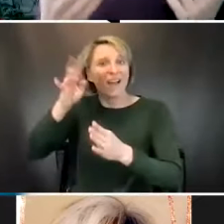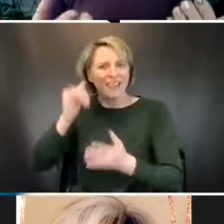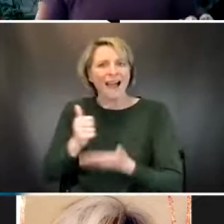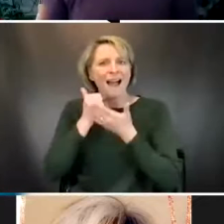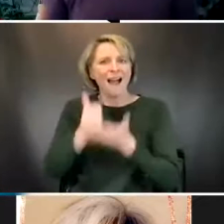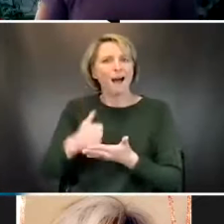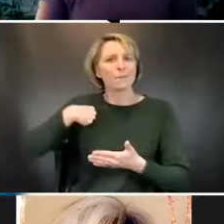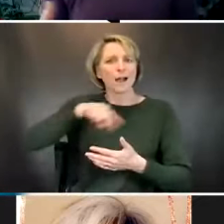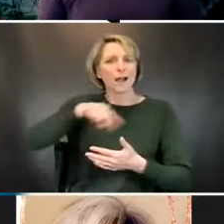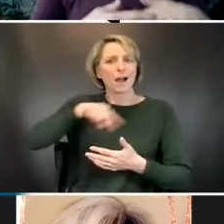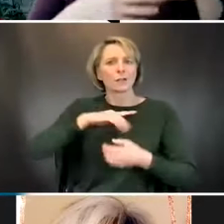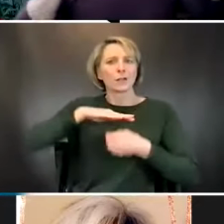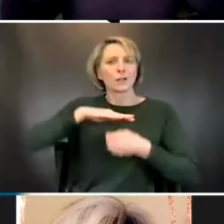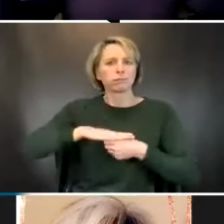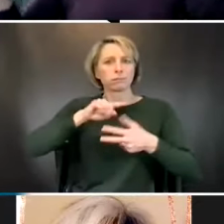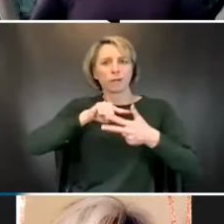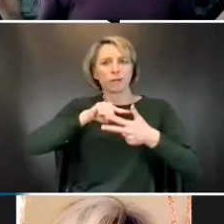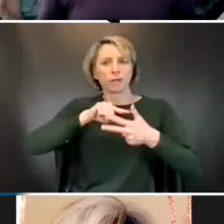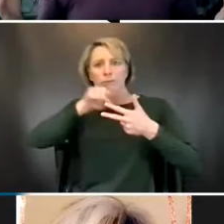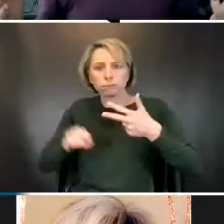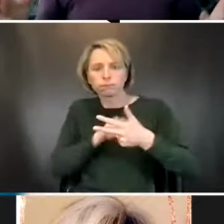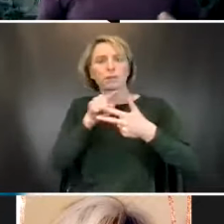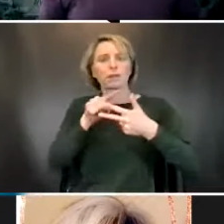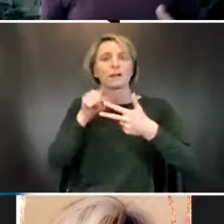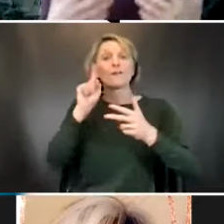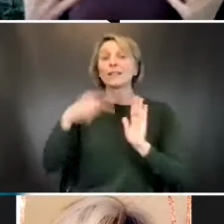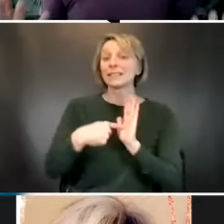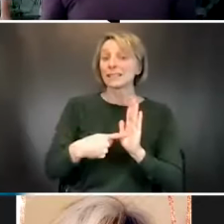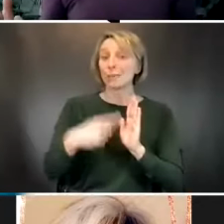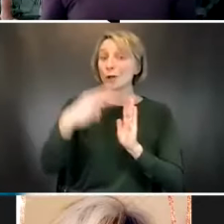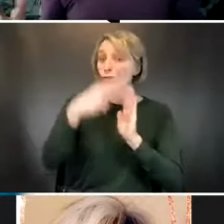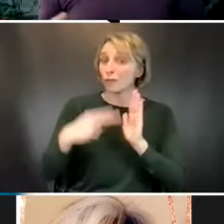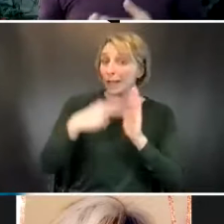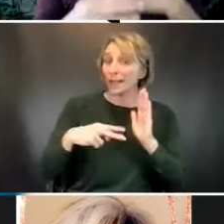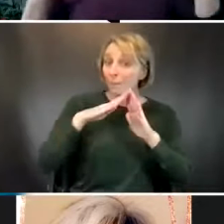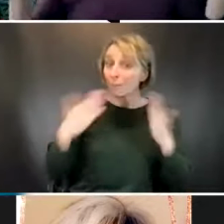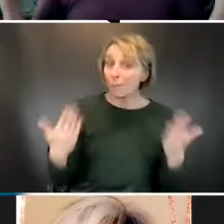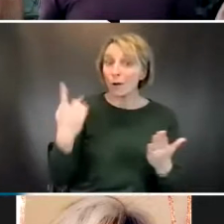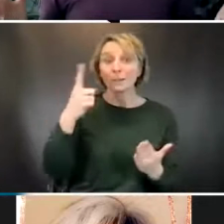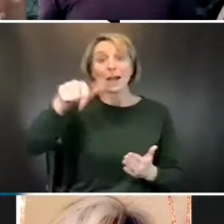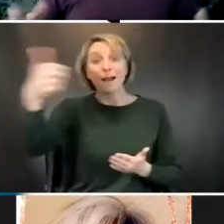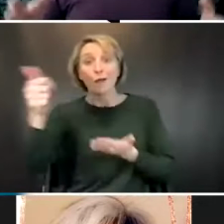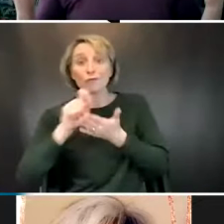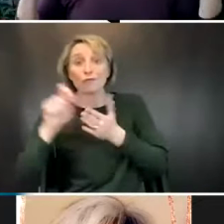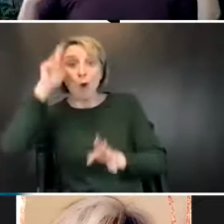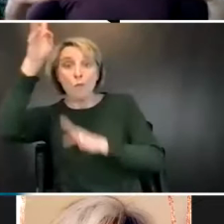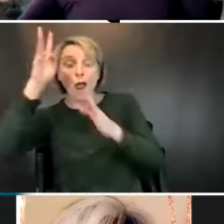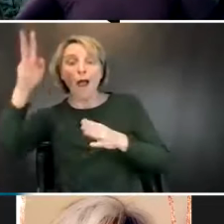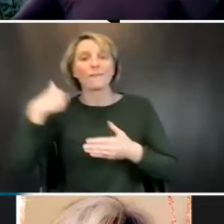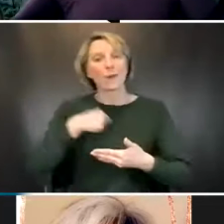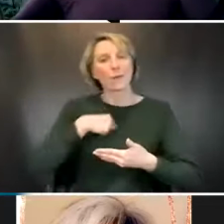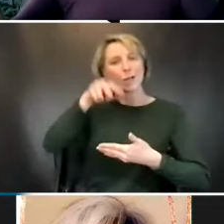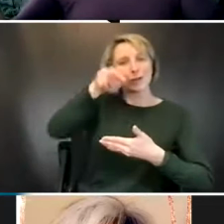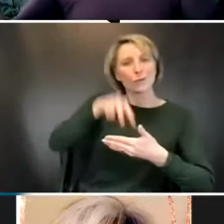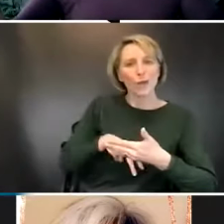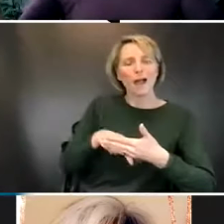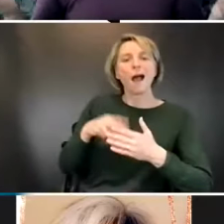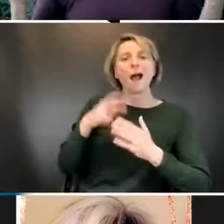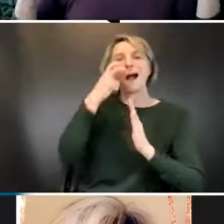So reading a book, which is completely creative, watching TV, absolutely creative. We lose ourselves